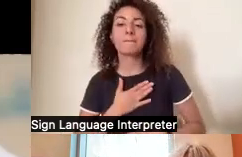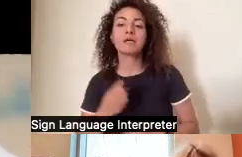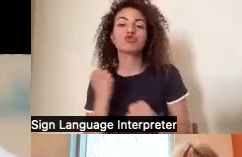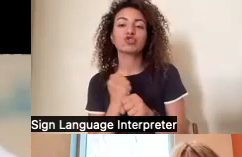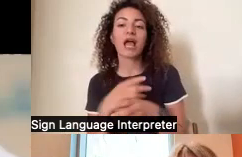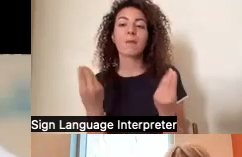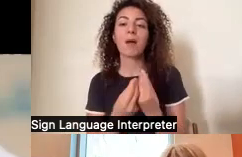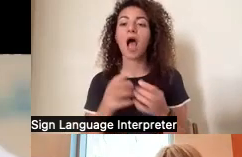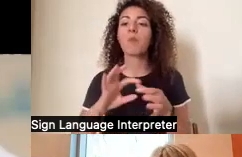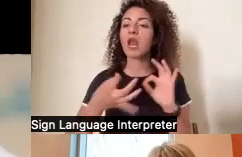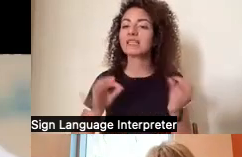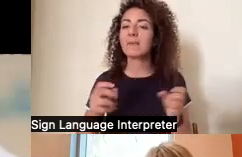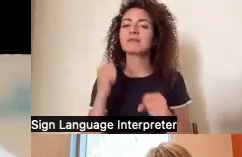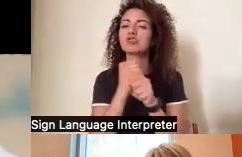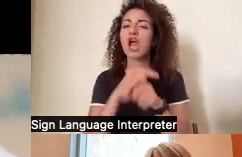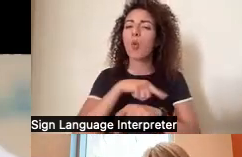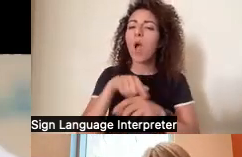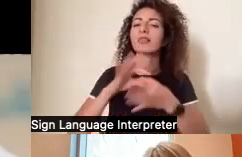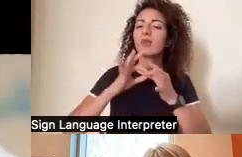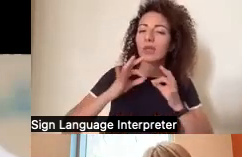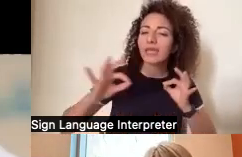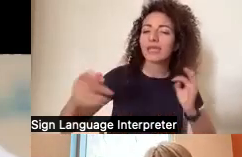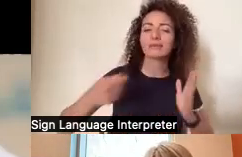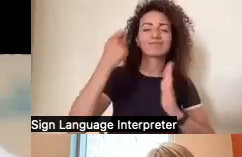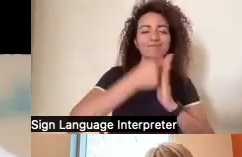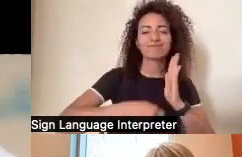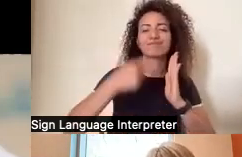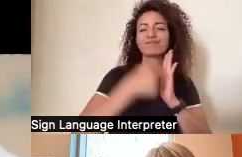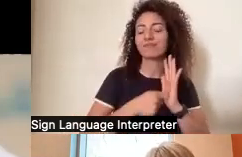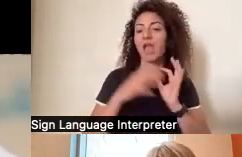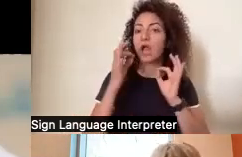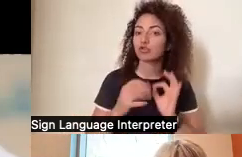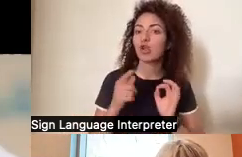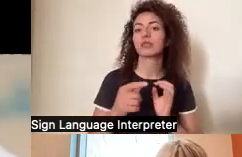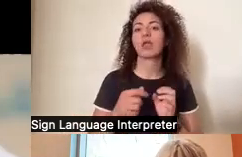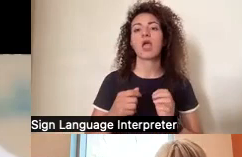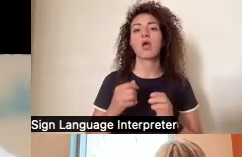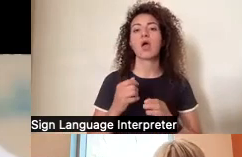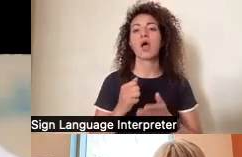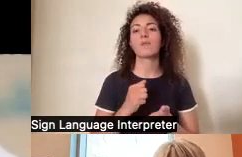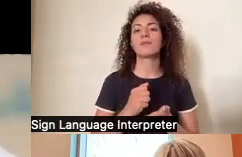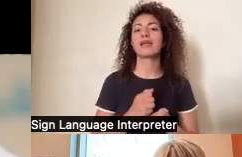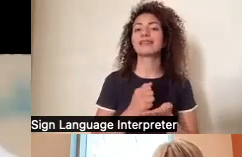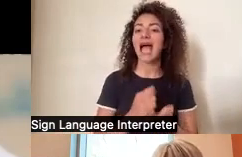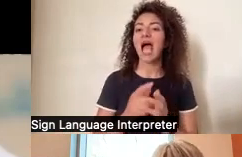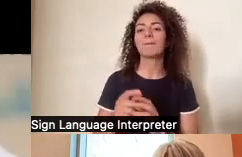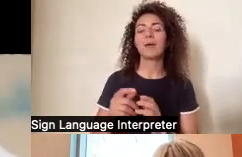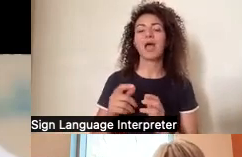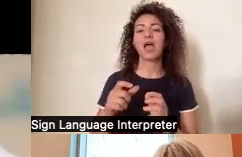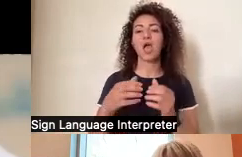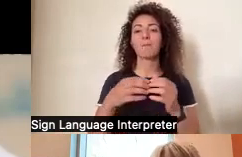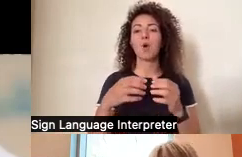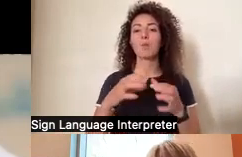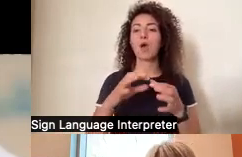to actually put in and help people and help advocacy and advocacy groups, self-advocacy